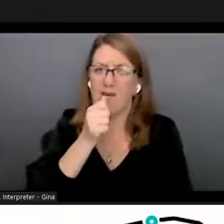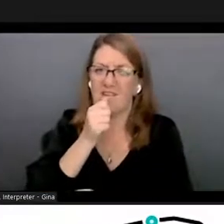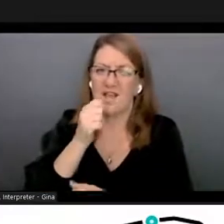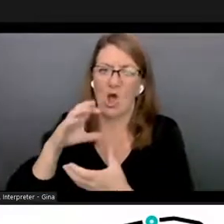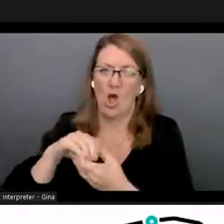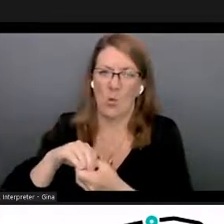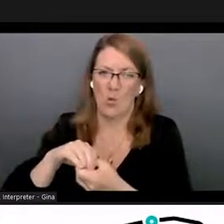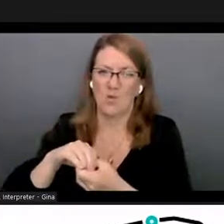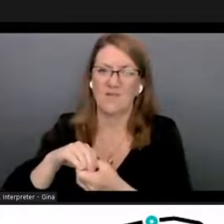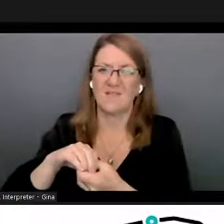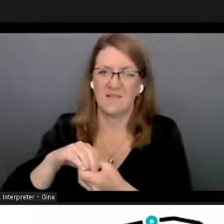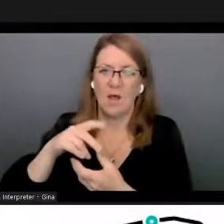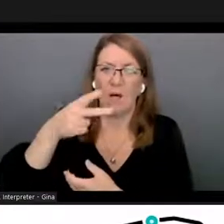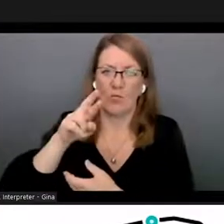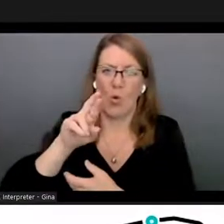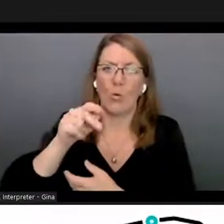um